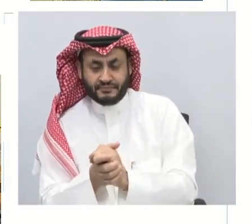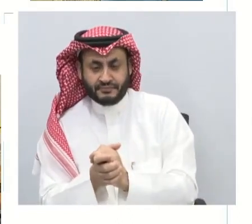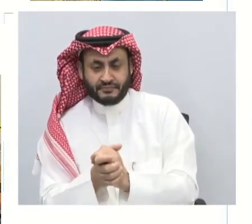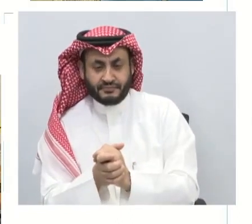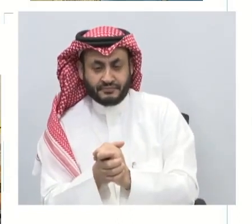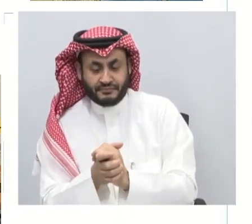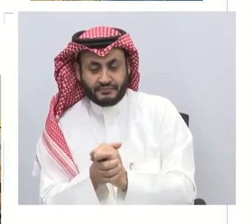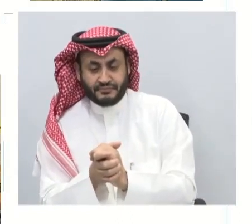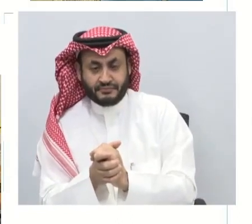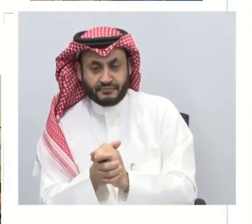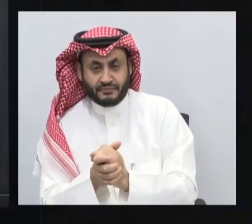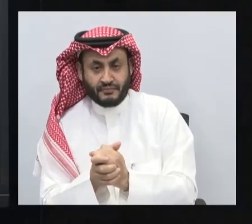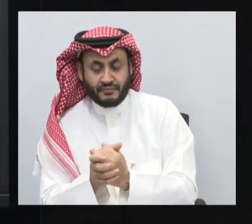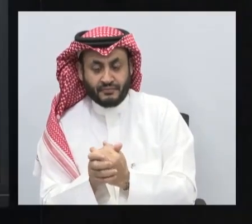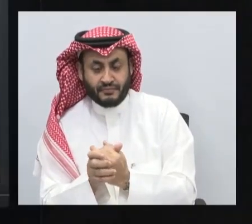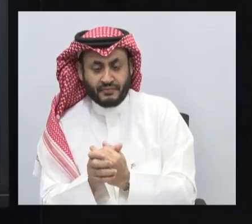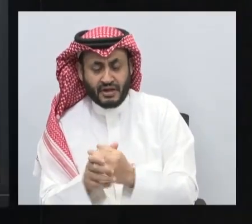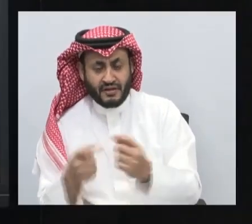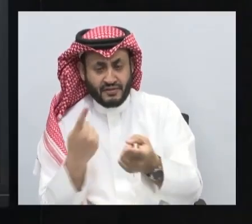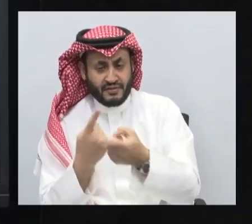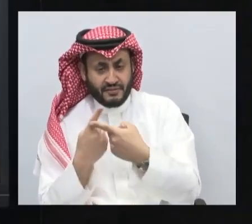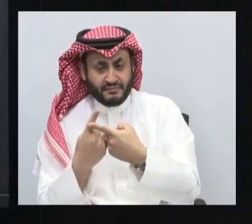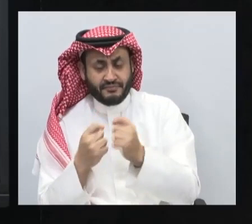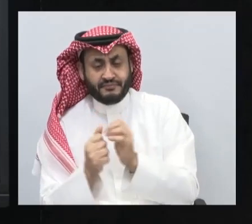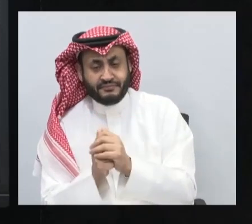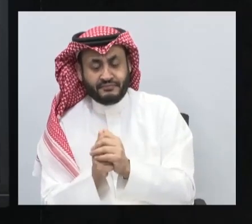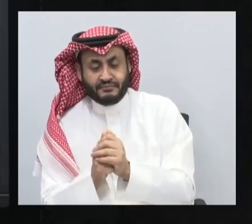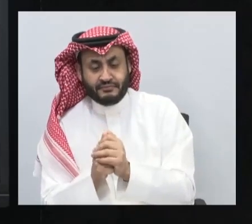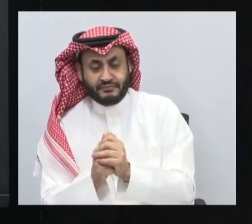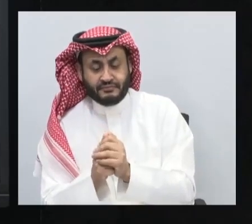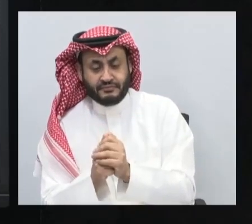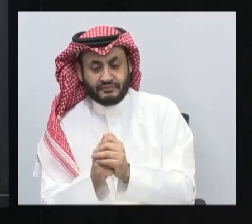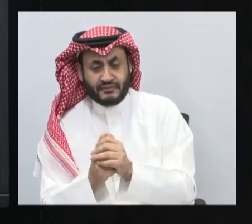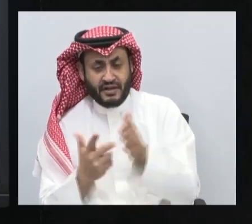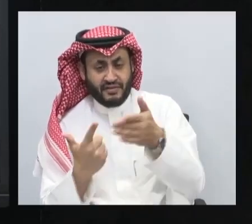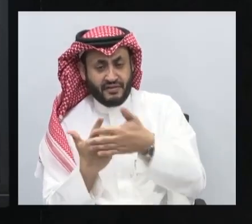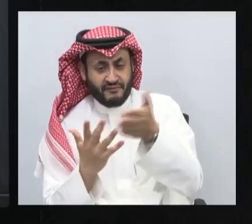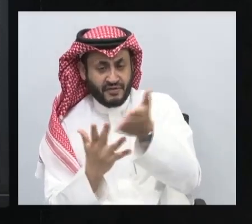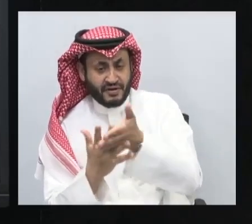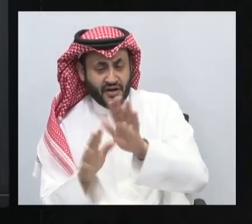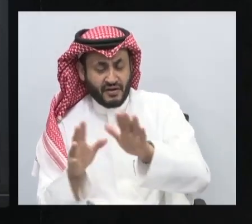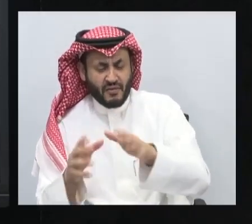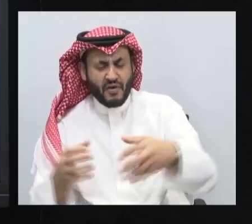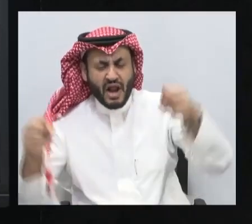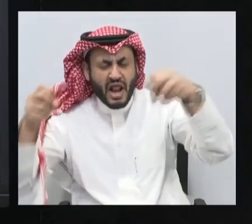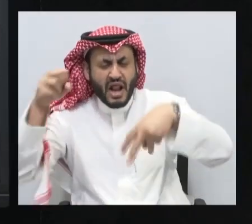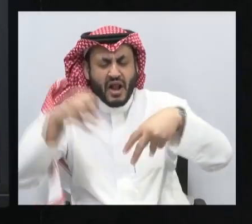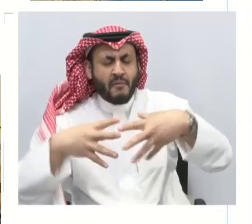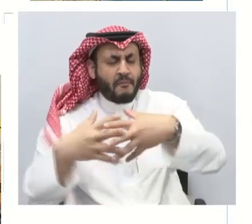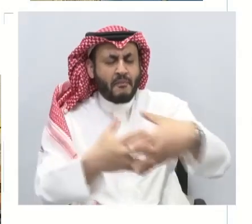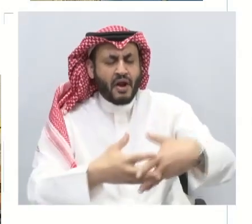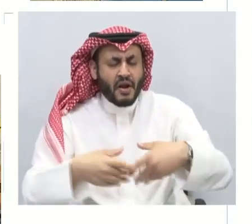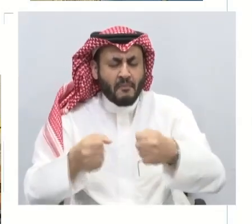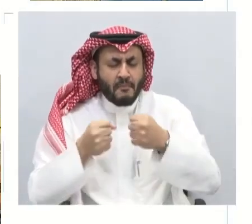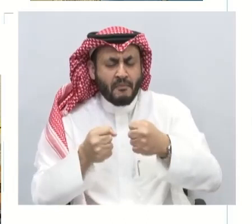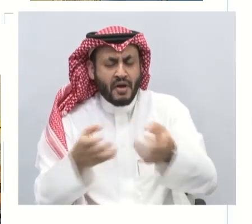Okay, so this is the first part of this listening, and telling us about the heavy rain and the big storm